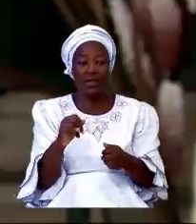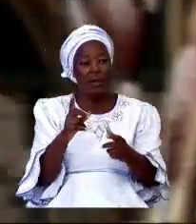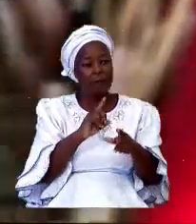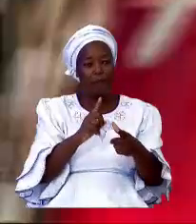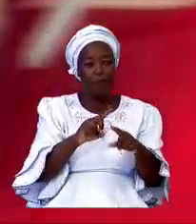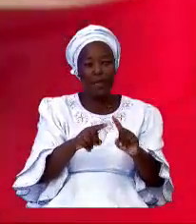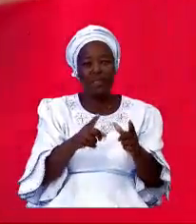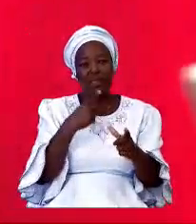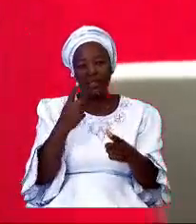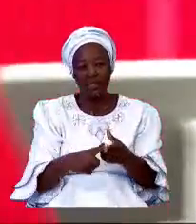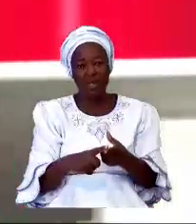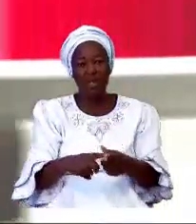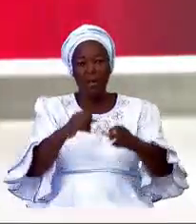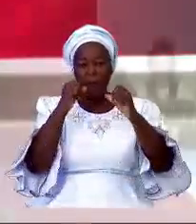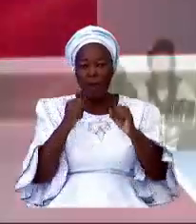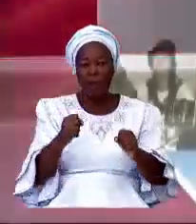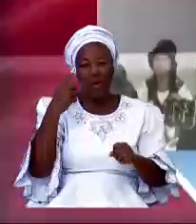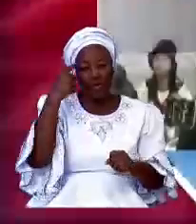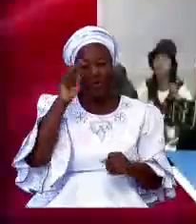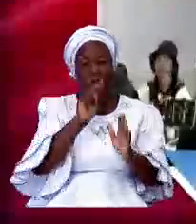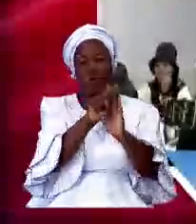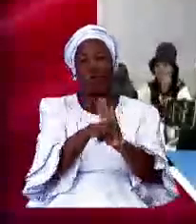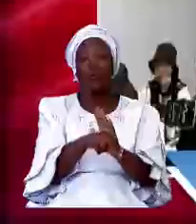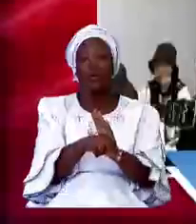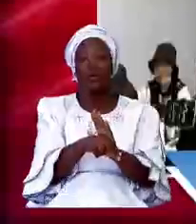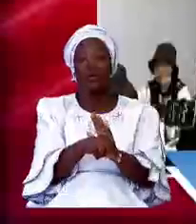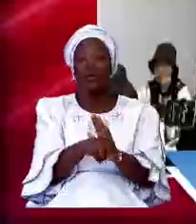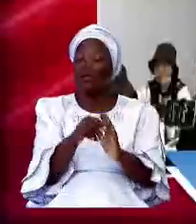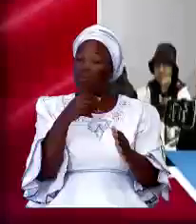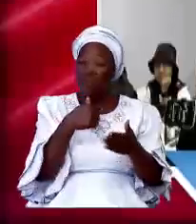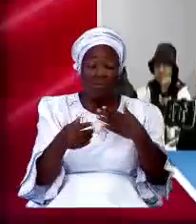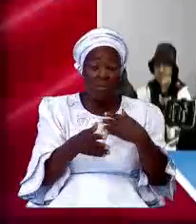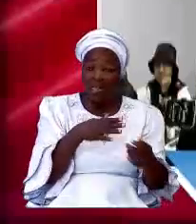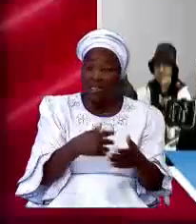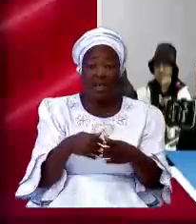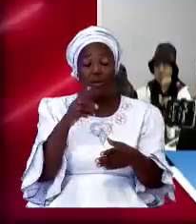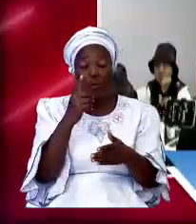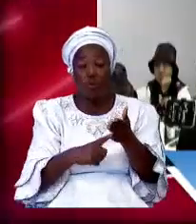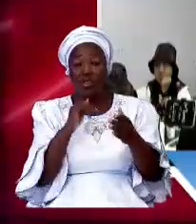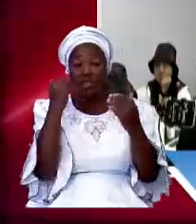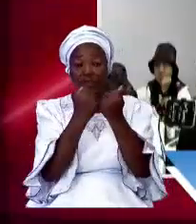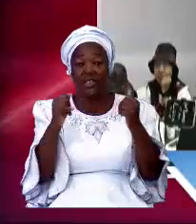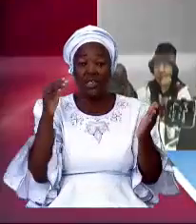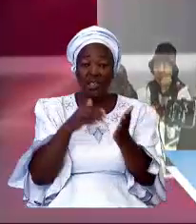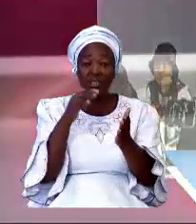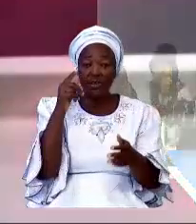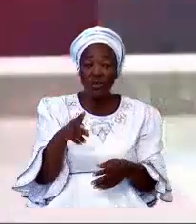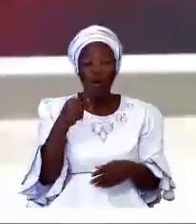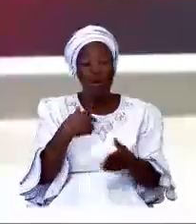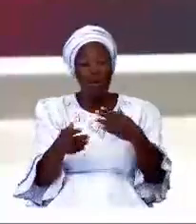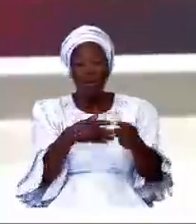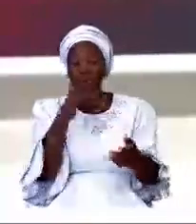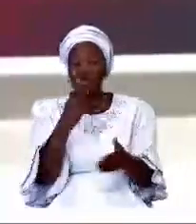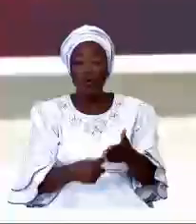The hour of fighting. But then, power for your hour. No